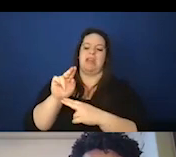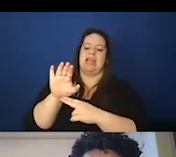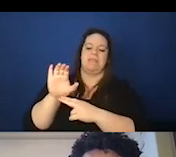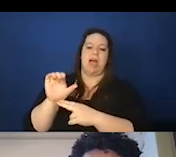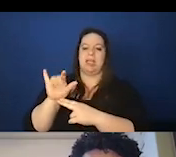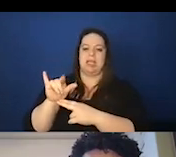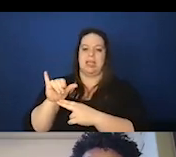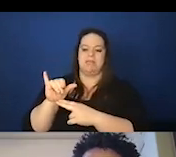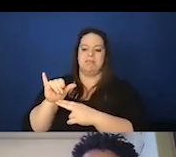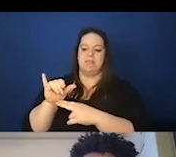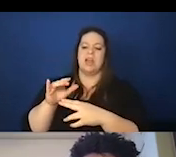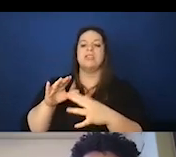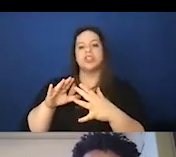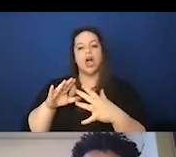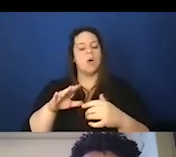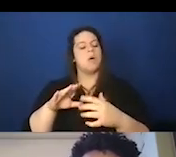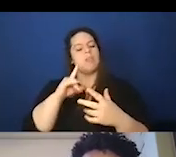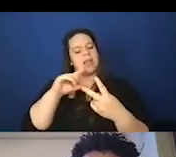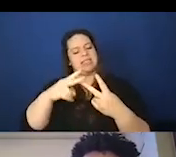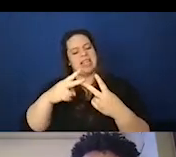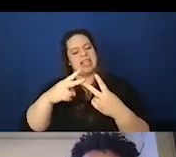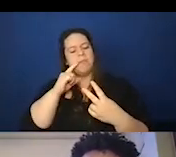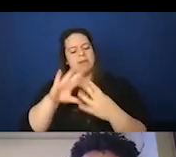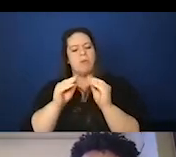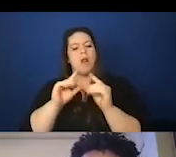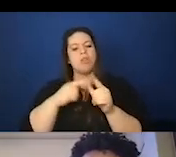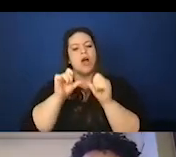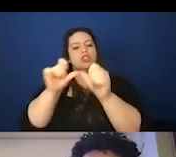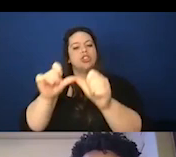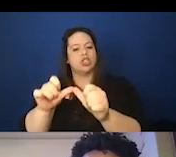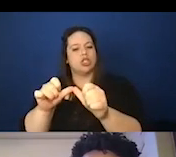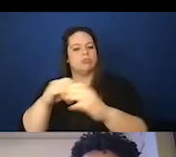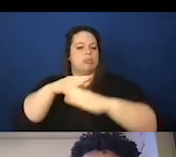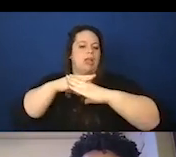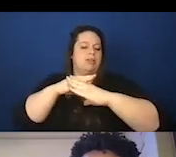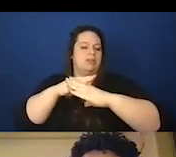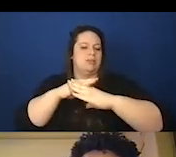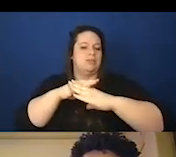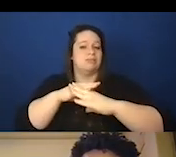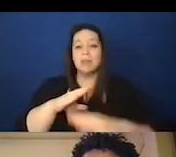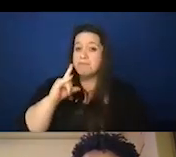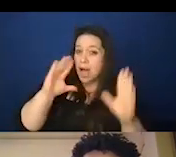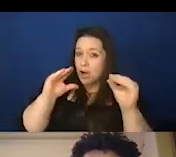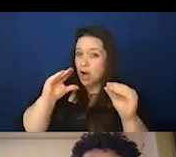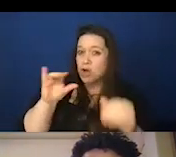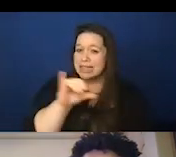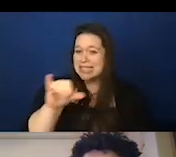more long-term. Mm-hmm. I'm hoping, based on the data, that it resembles the measles, where you're getting long-term. So